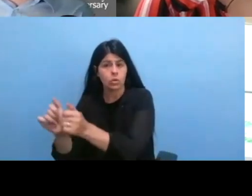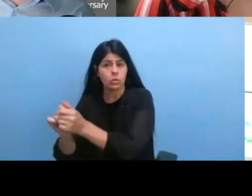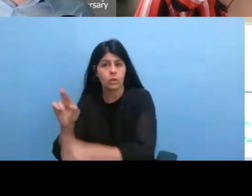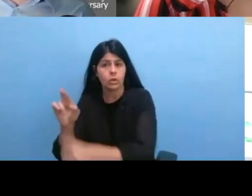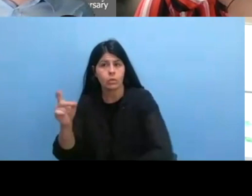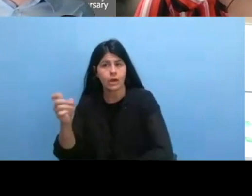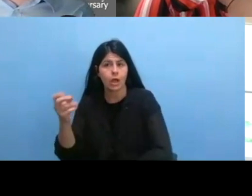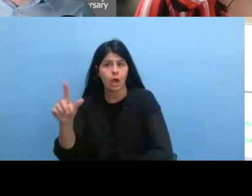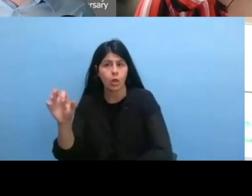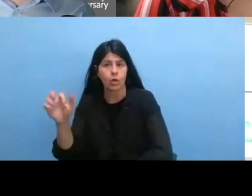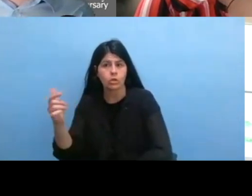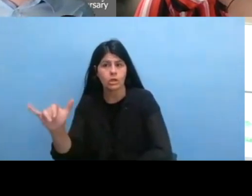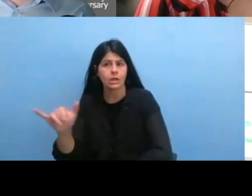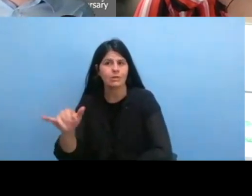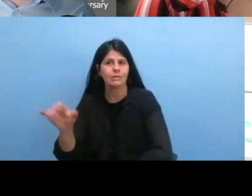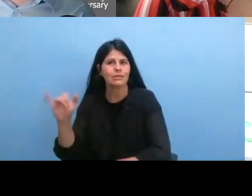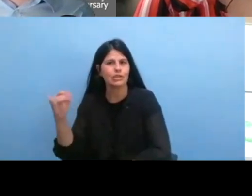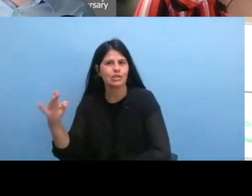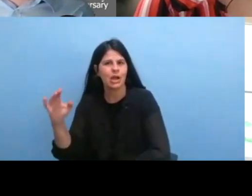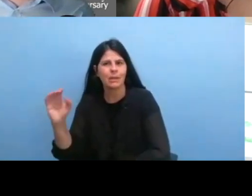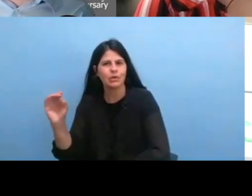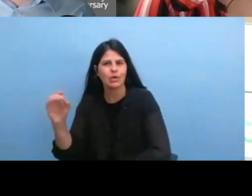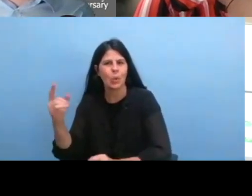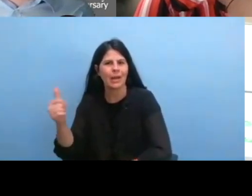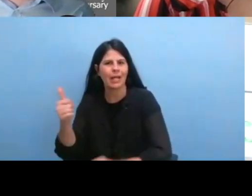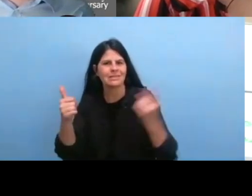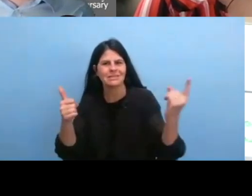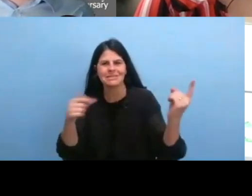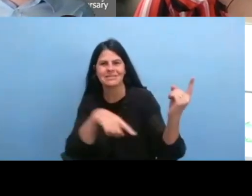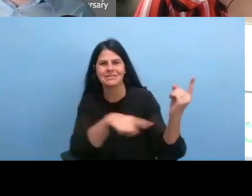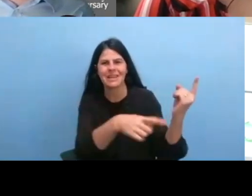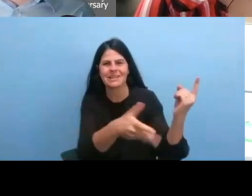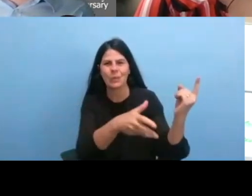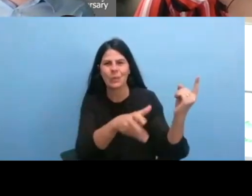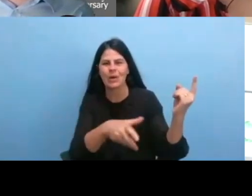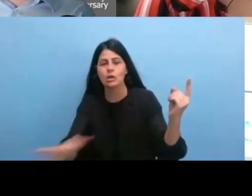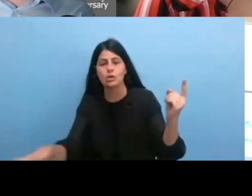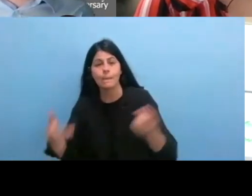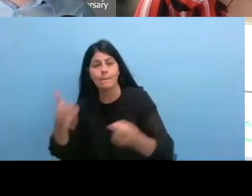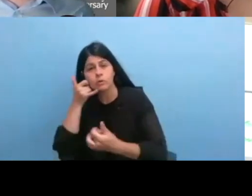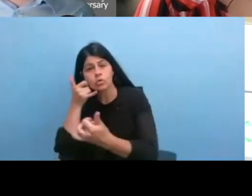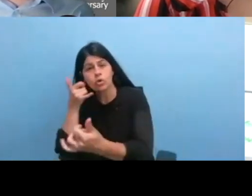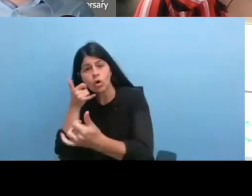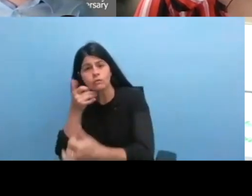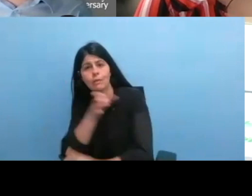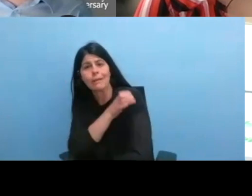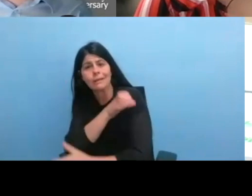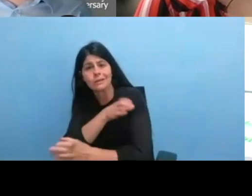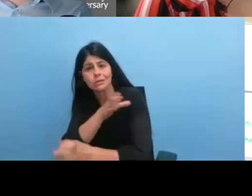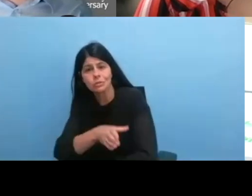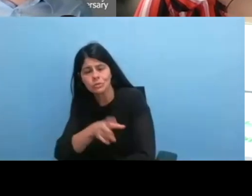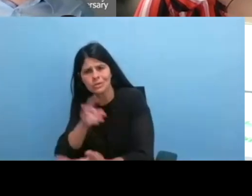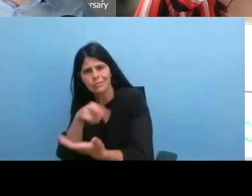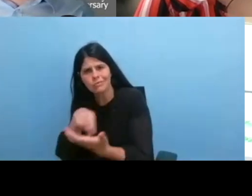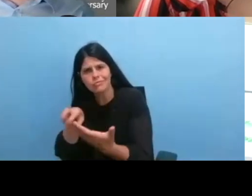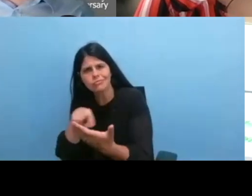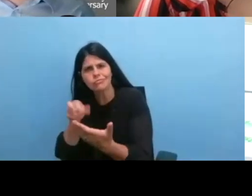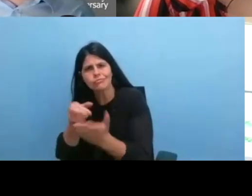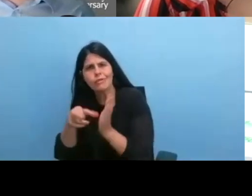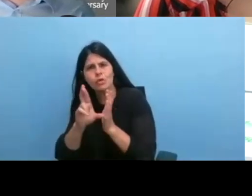wanted to do. So I would take phone calls from the clinicians and review the imaging and talk to the attending. And